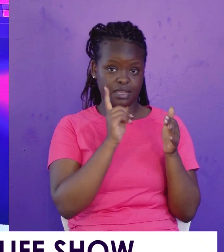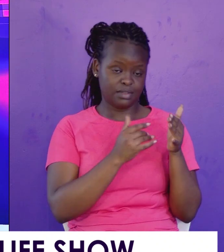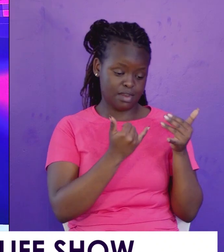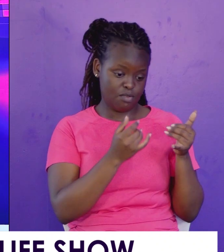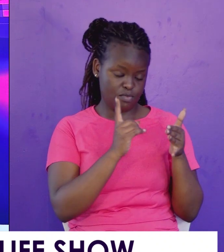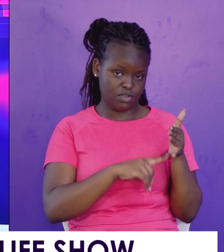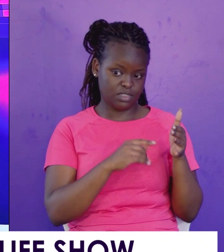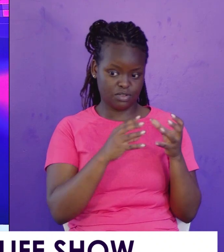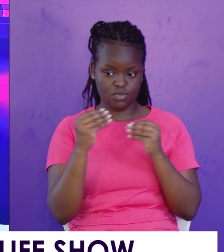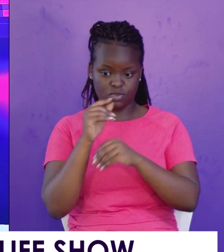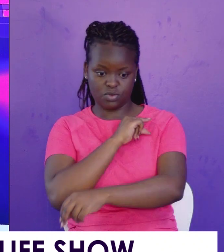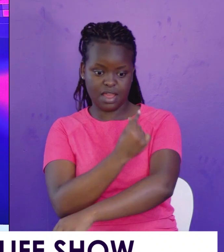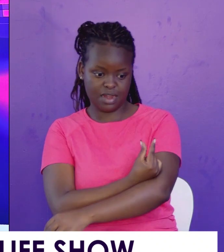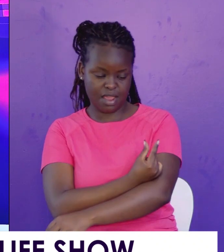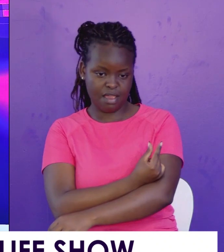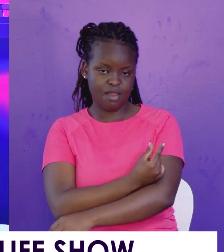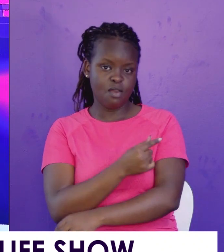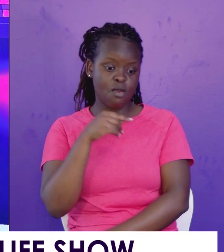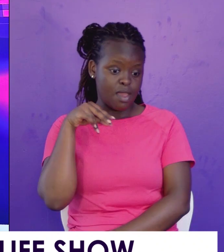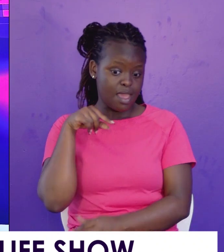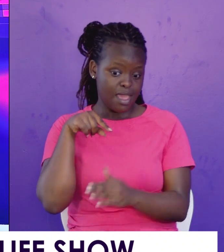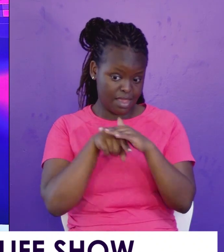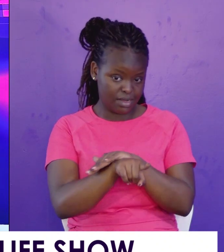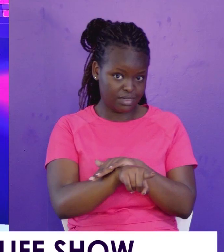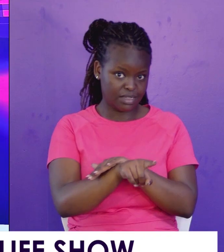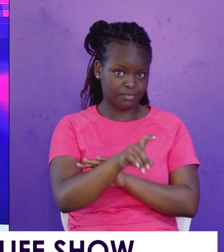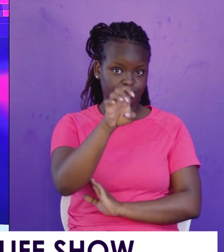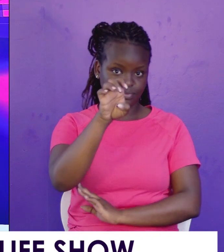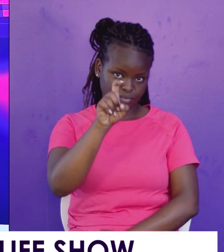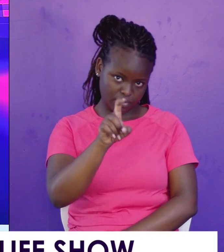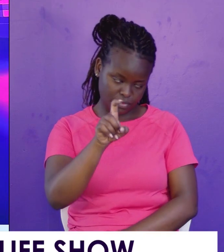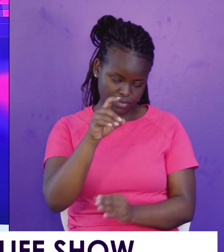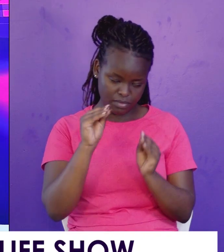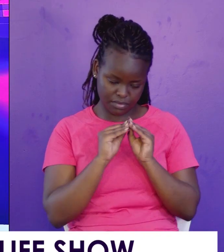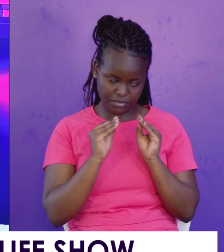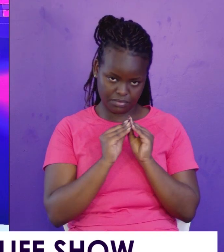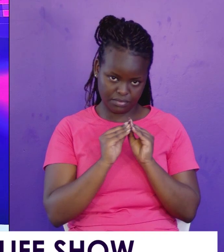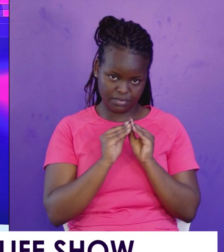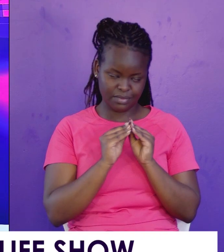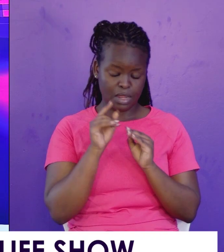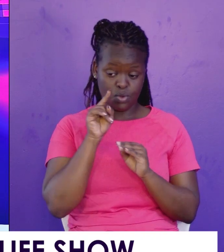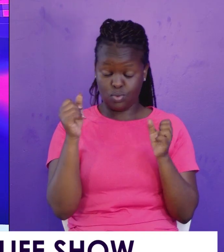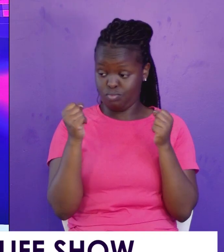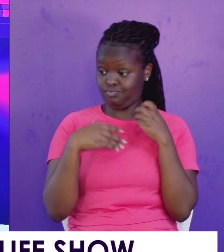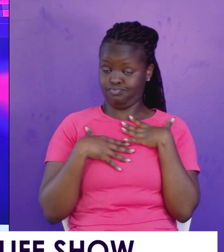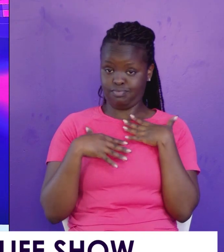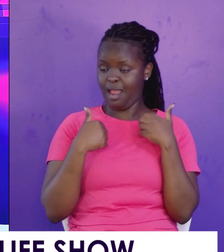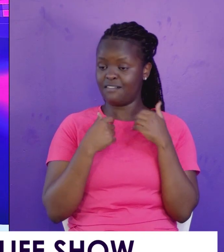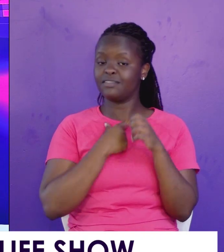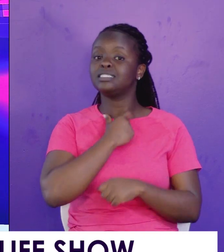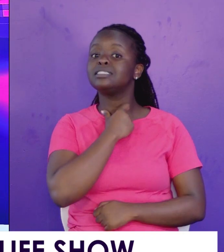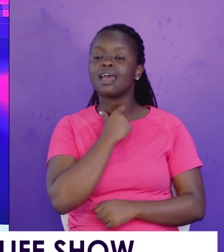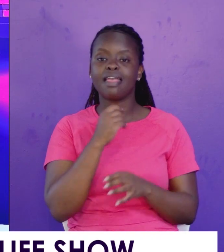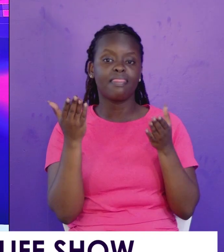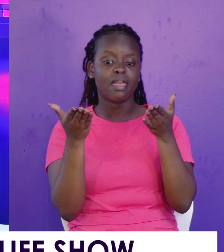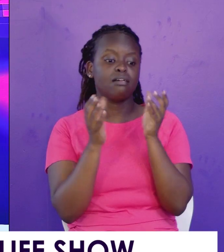to Ghana and you walk into the executive meeting, you will be so shocked. There are no ties there.